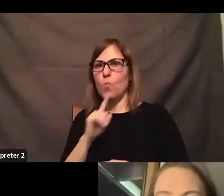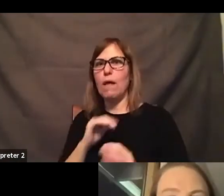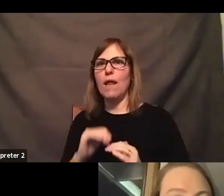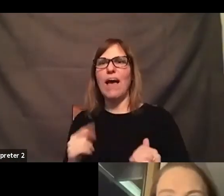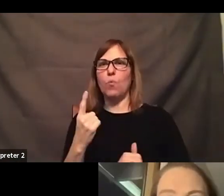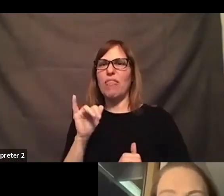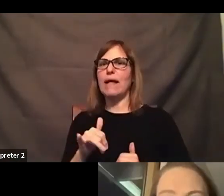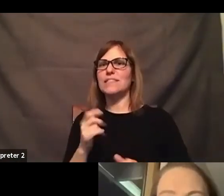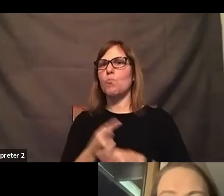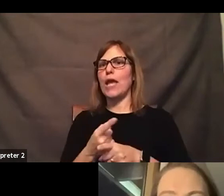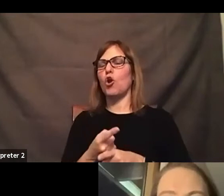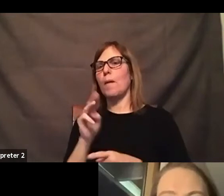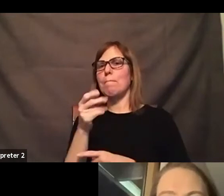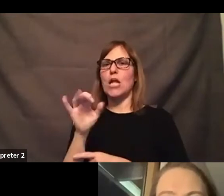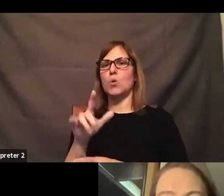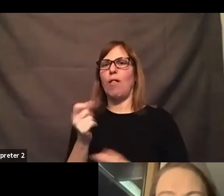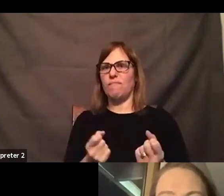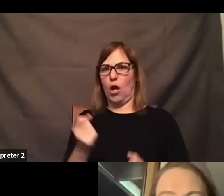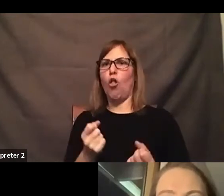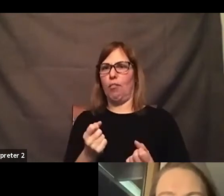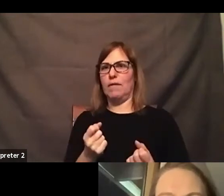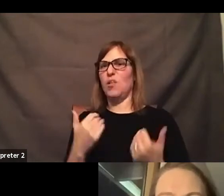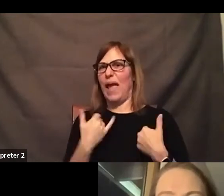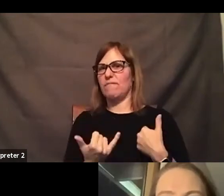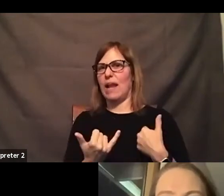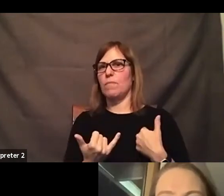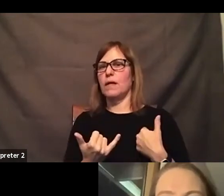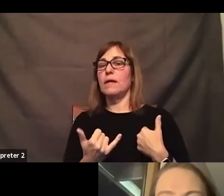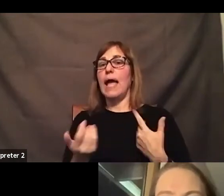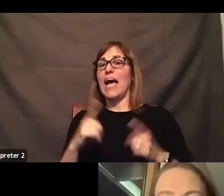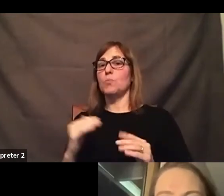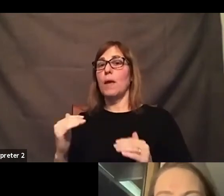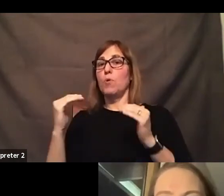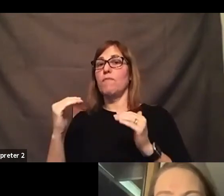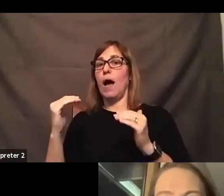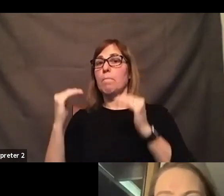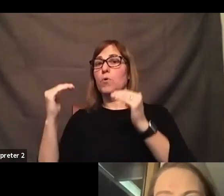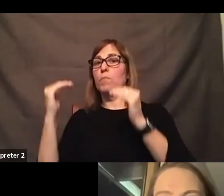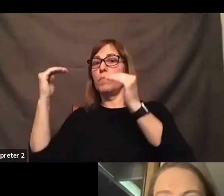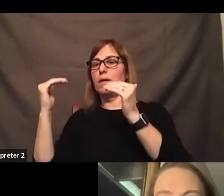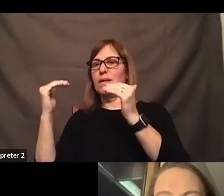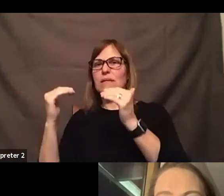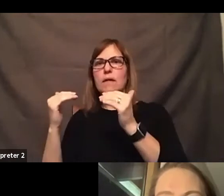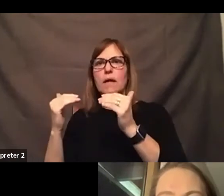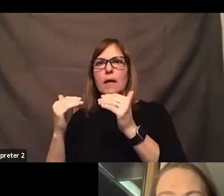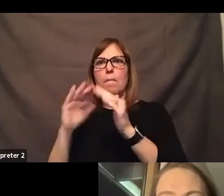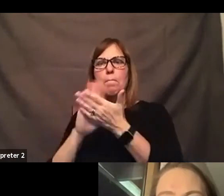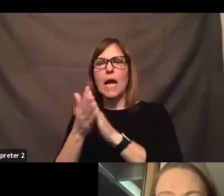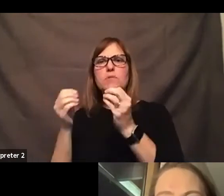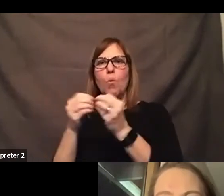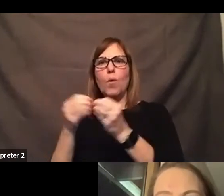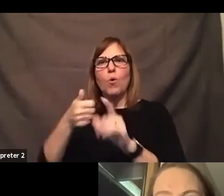right? So the next level up, as you move up the levels, more and more autonomy gets added in. So cruise control or